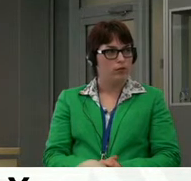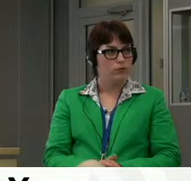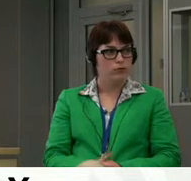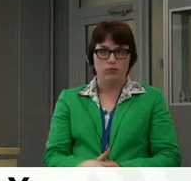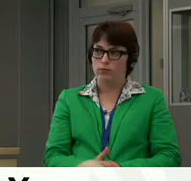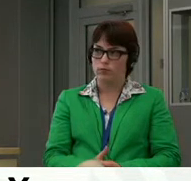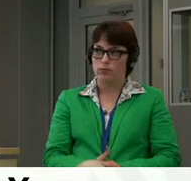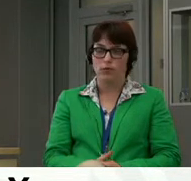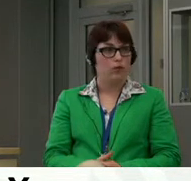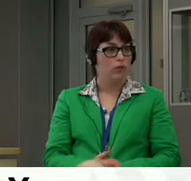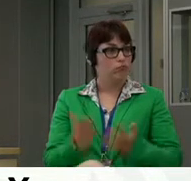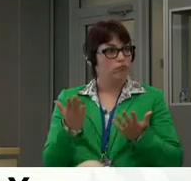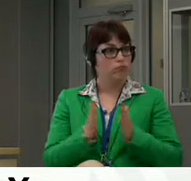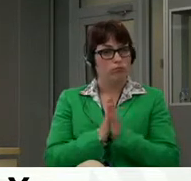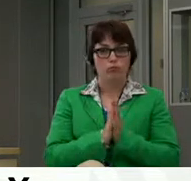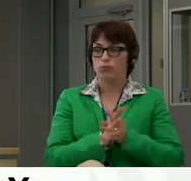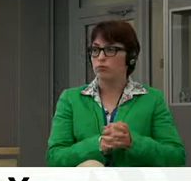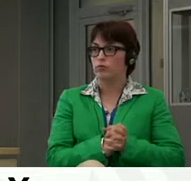Dear colleagues.